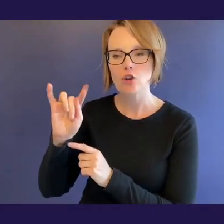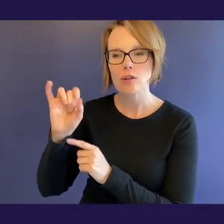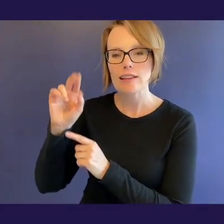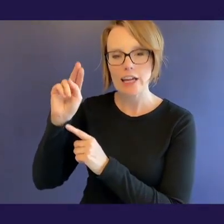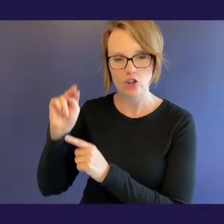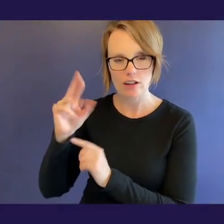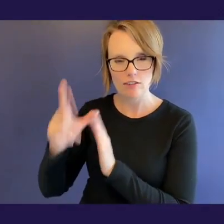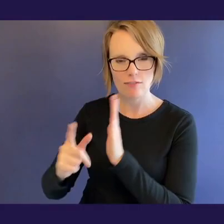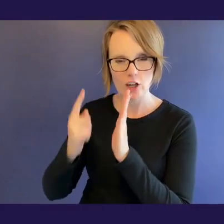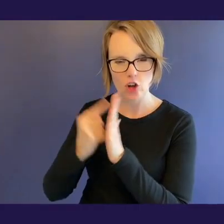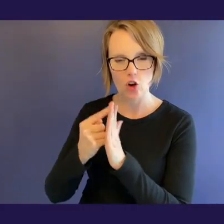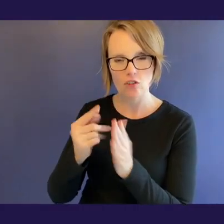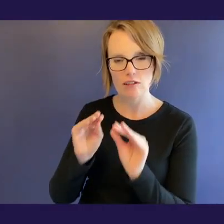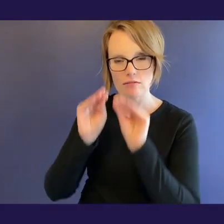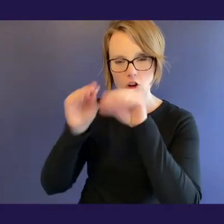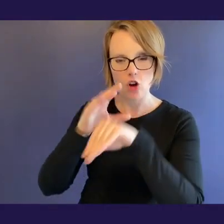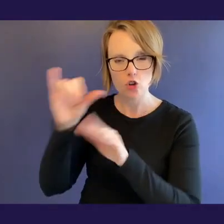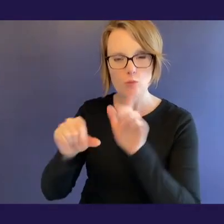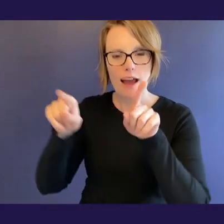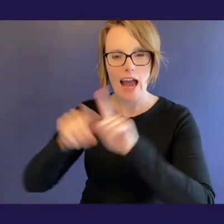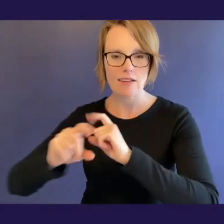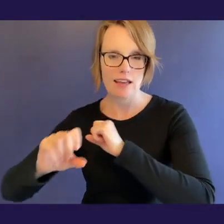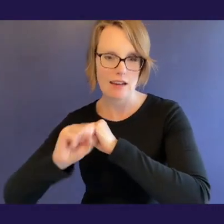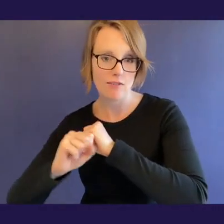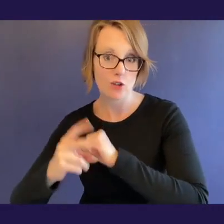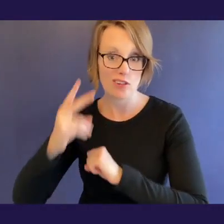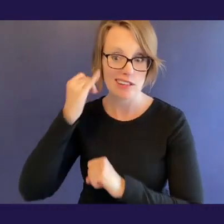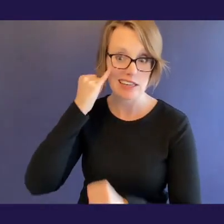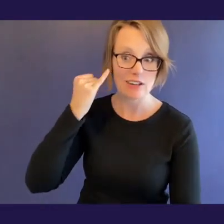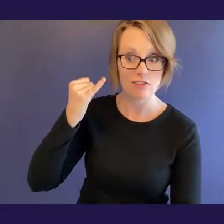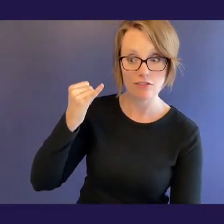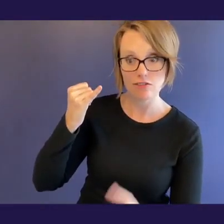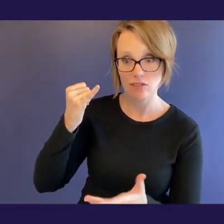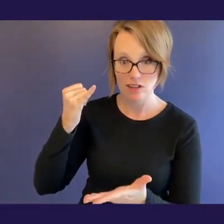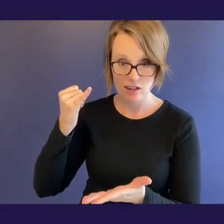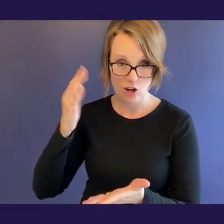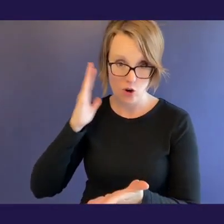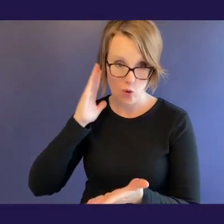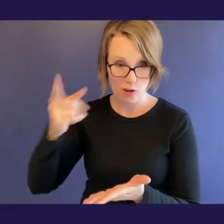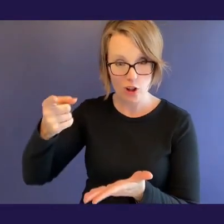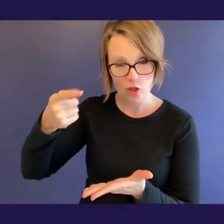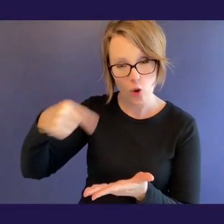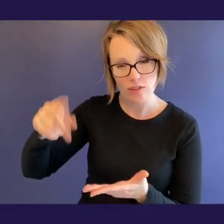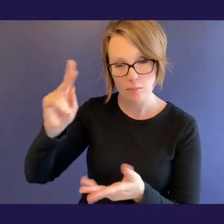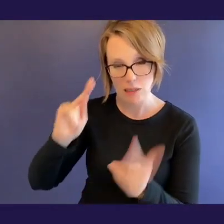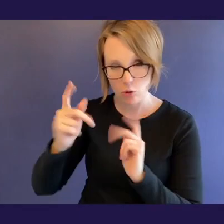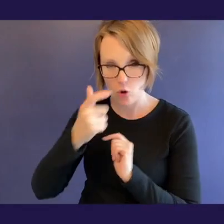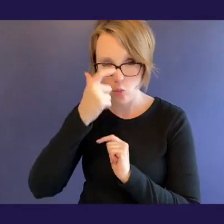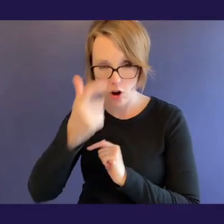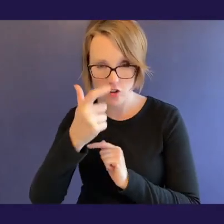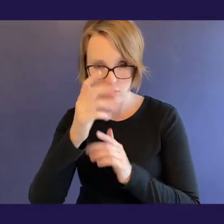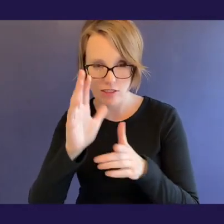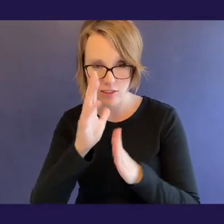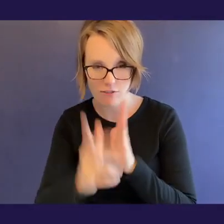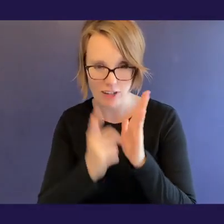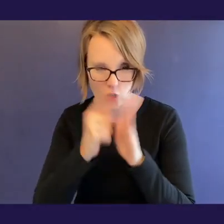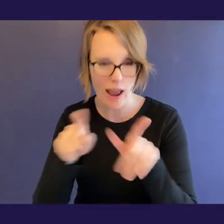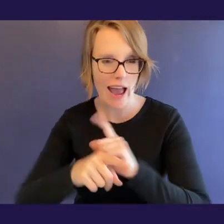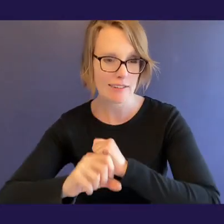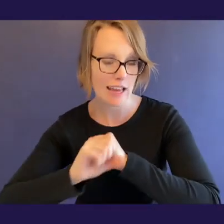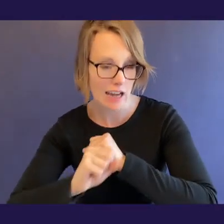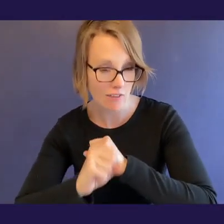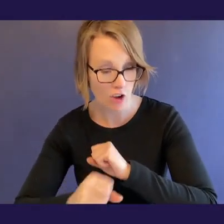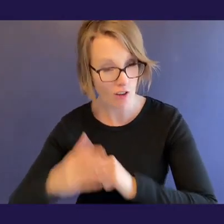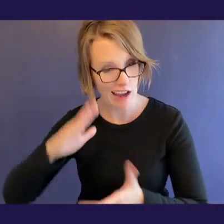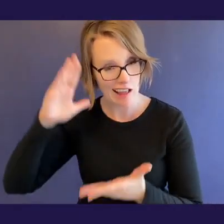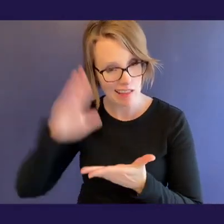able to identify misinformation-based techniques or less likely to share misinformation-based content after watching those videos. And we saw some effects